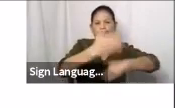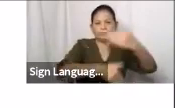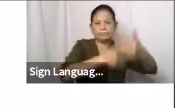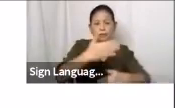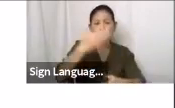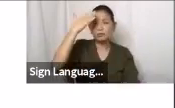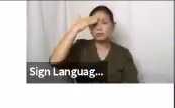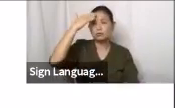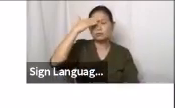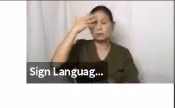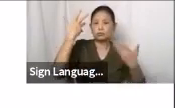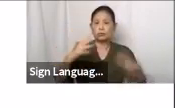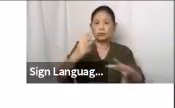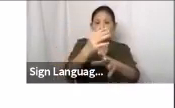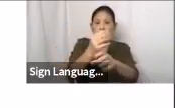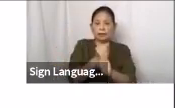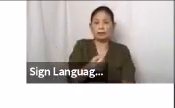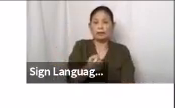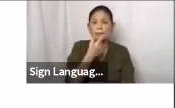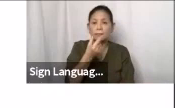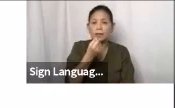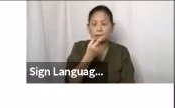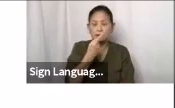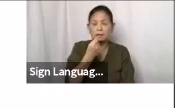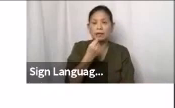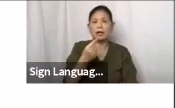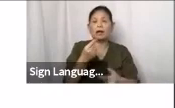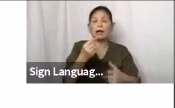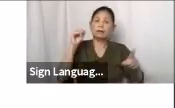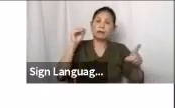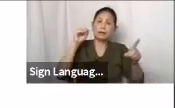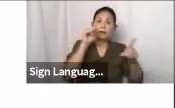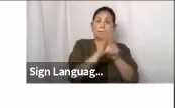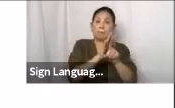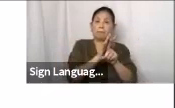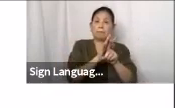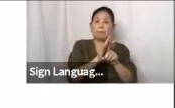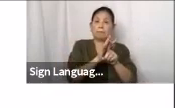given the medicine, the after effects is very, I would say,